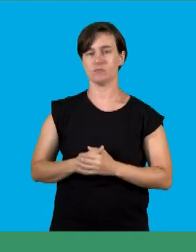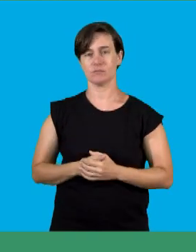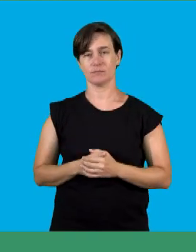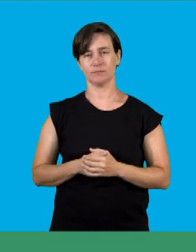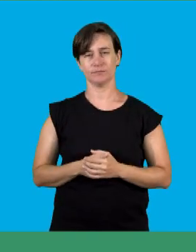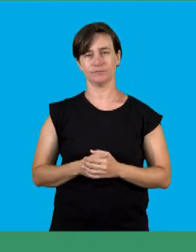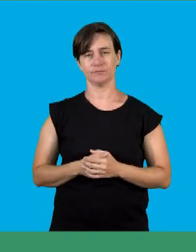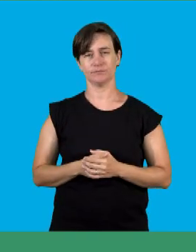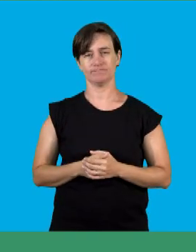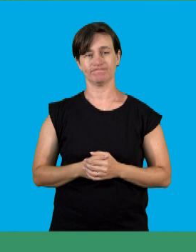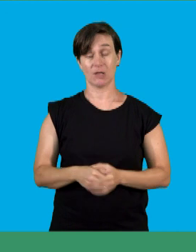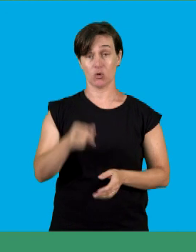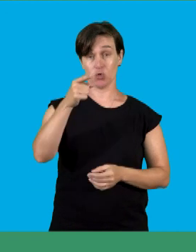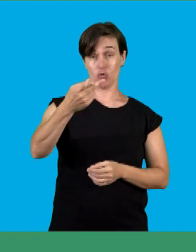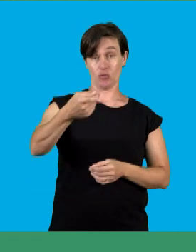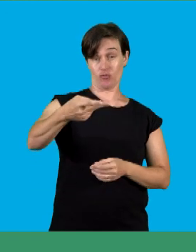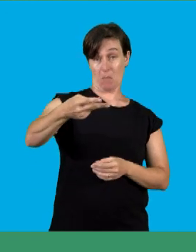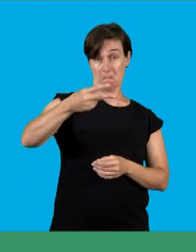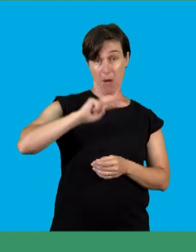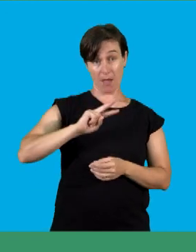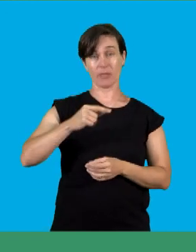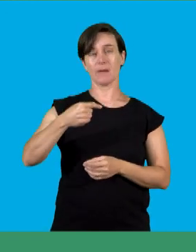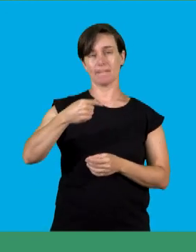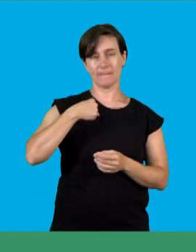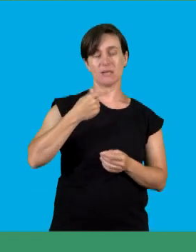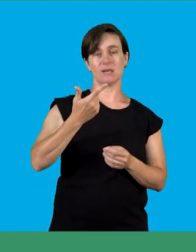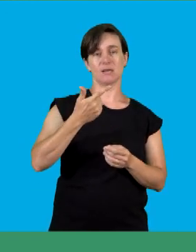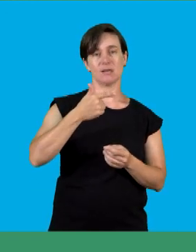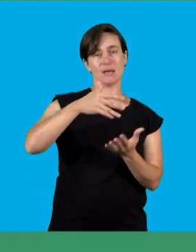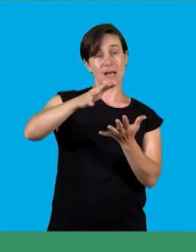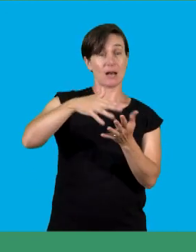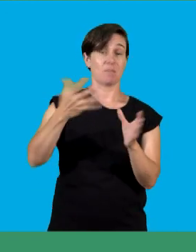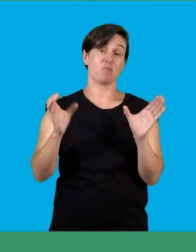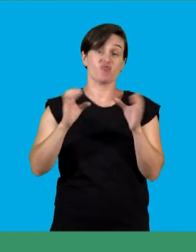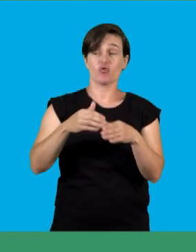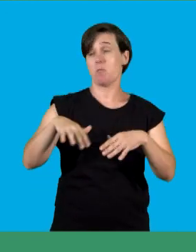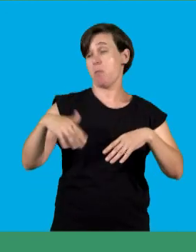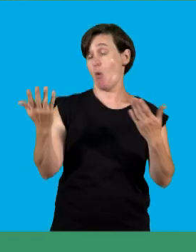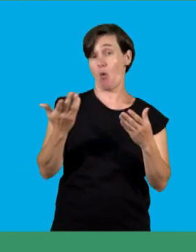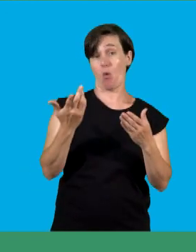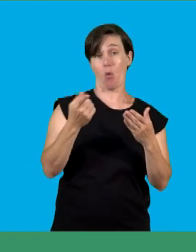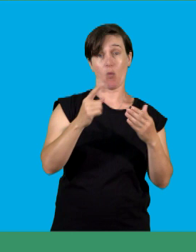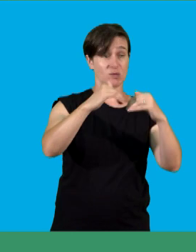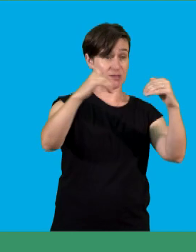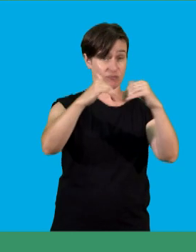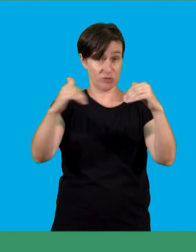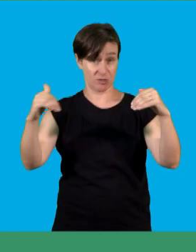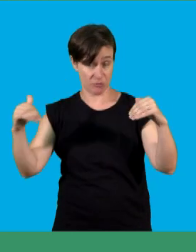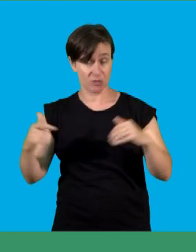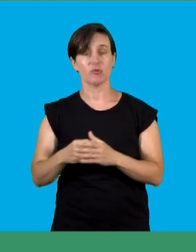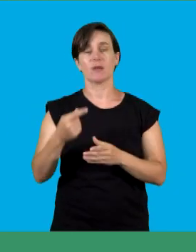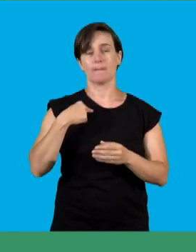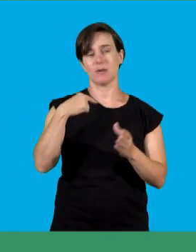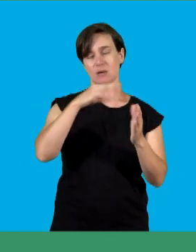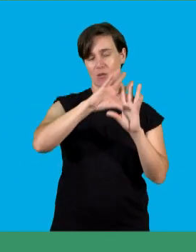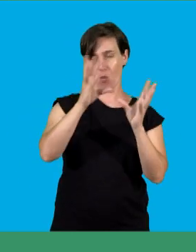responses. So those responses will be collected from an individual or a group and will be recorded. So responses, we